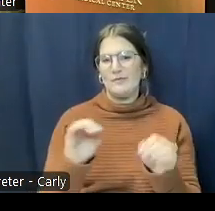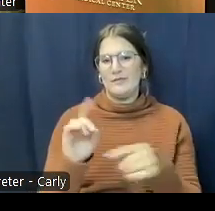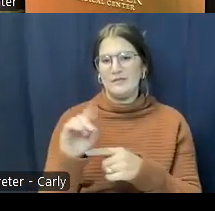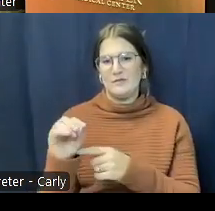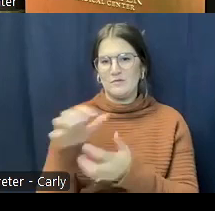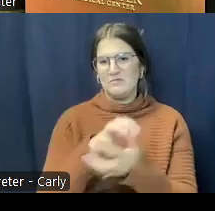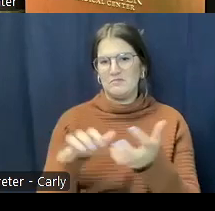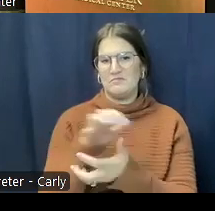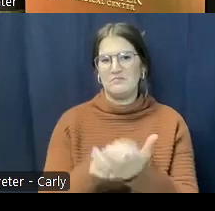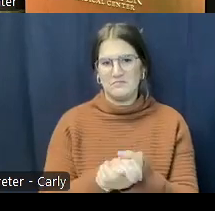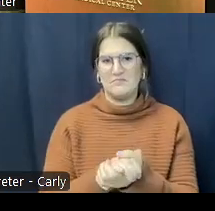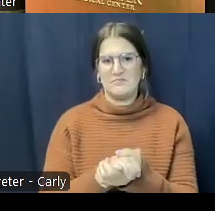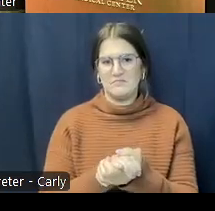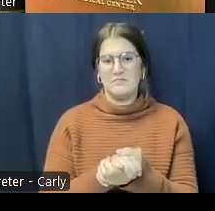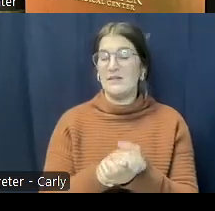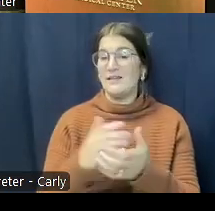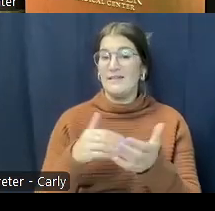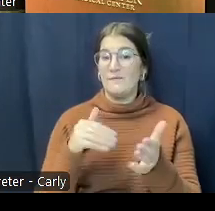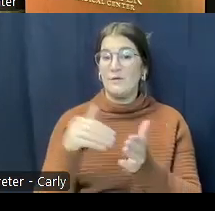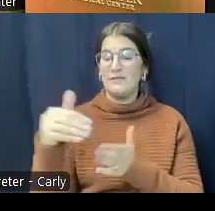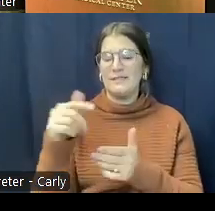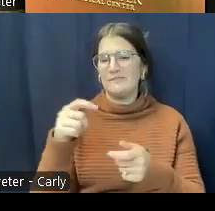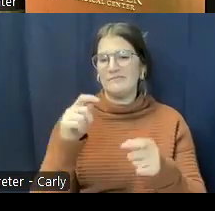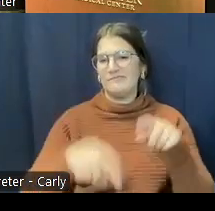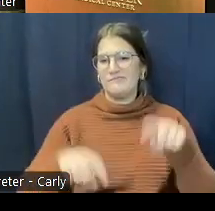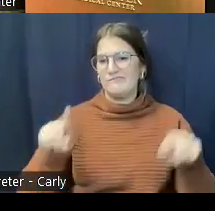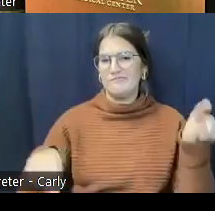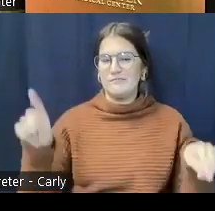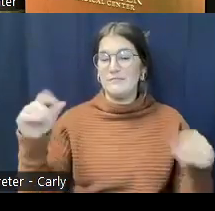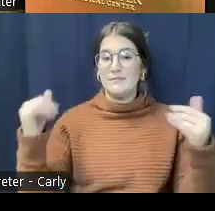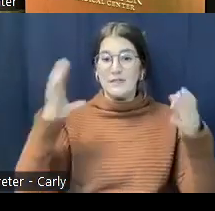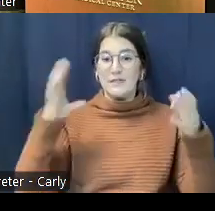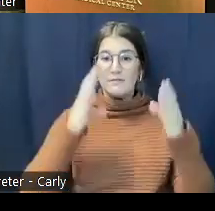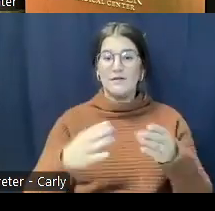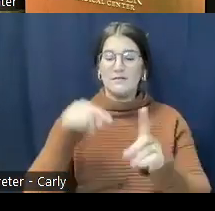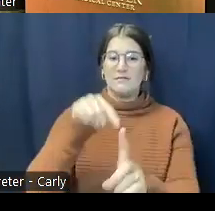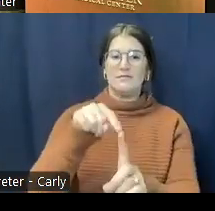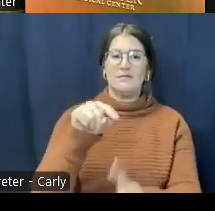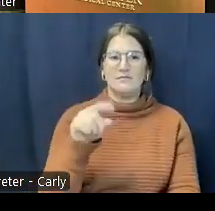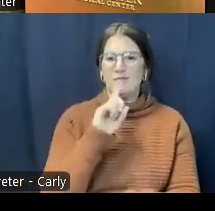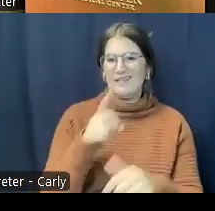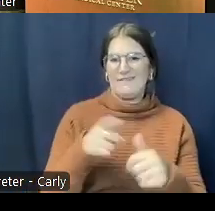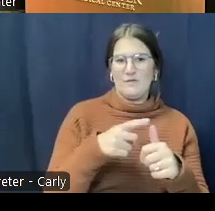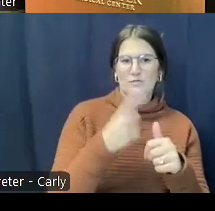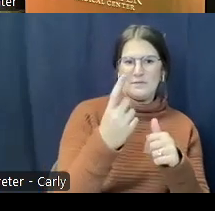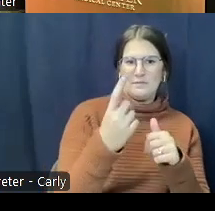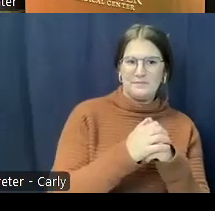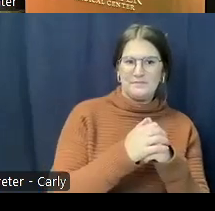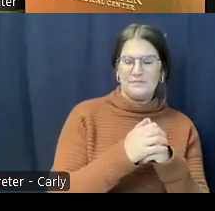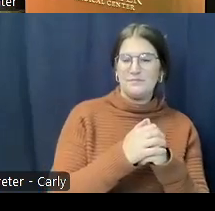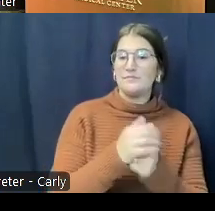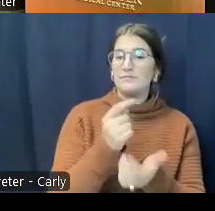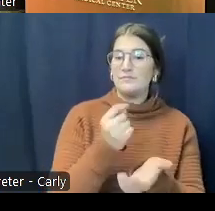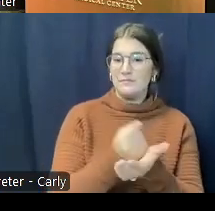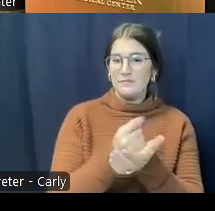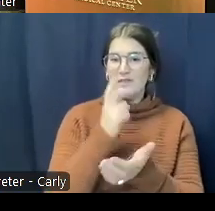up in frequency. Today's presentation will focus particularly on the former. Treatment of choice for